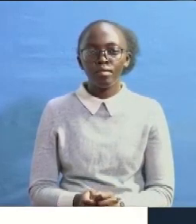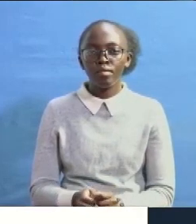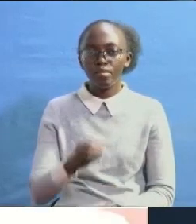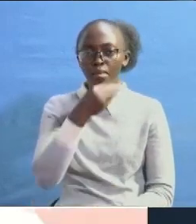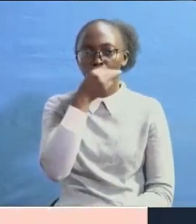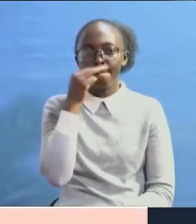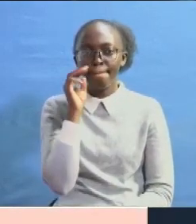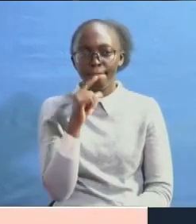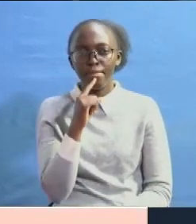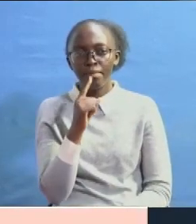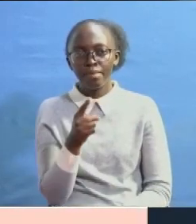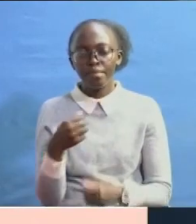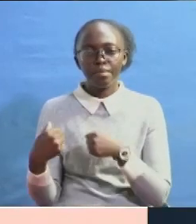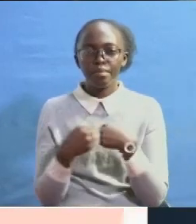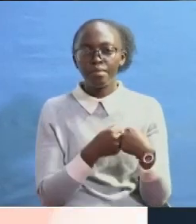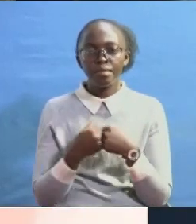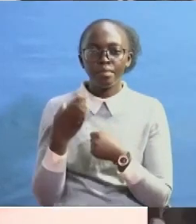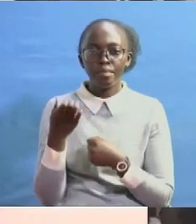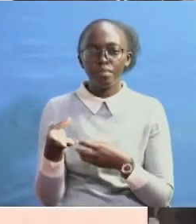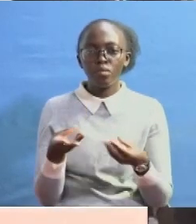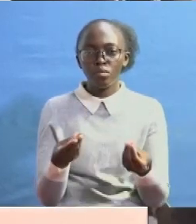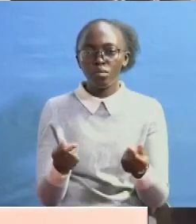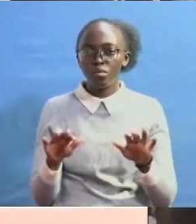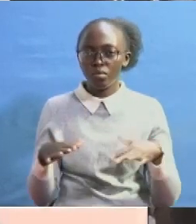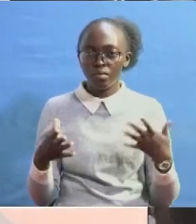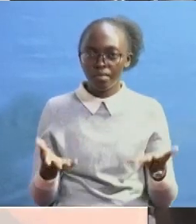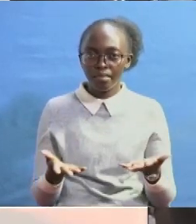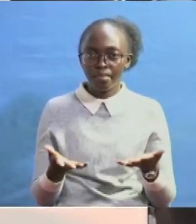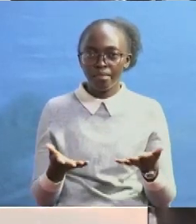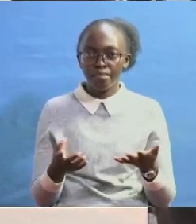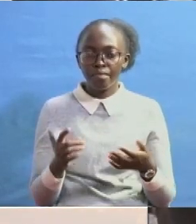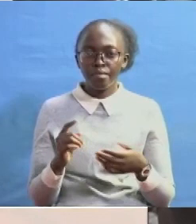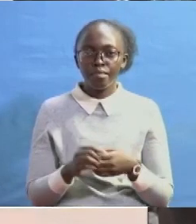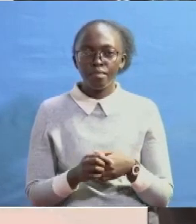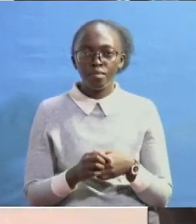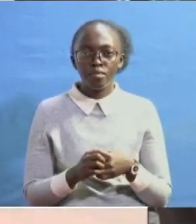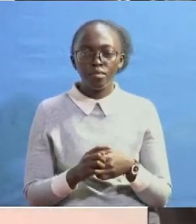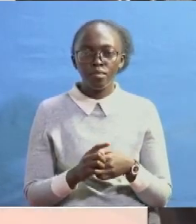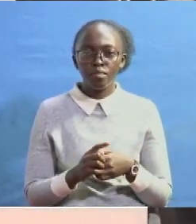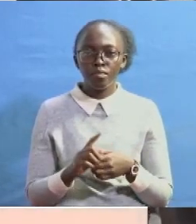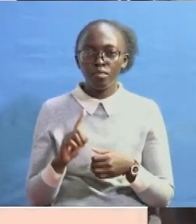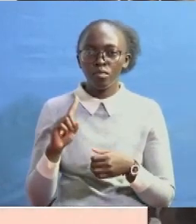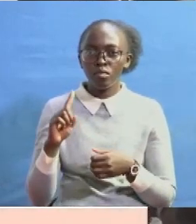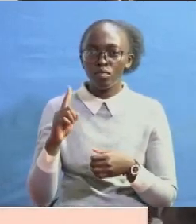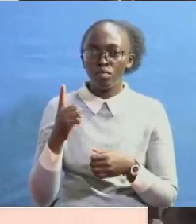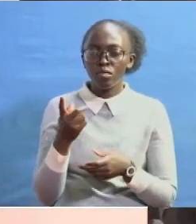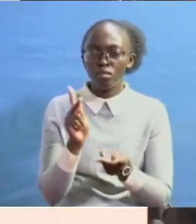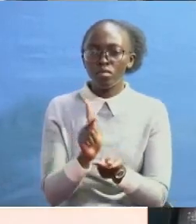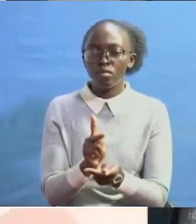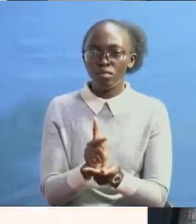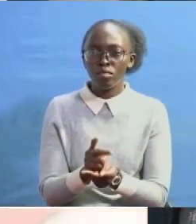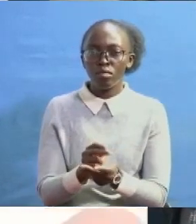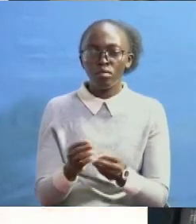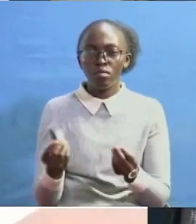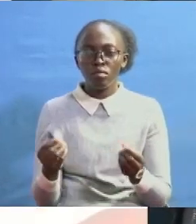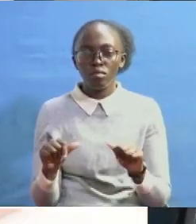Mudavadi, changamoto hizo zinaweza kushughulikiwa kupitia uratibu ulioboreshwa, uwekezaji katika ukuzaji wa uwezo wa wafanyikazi wa